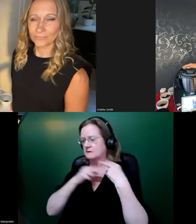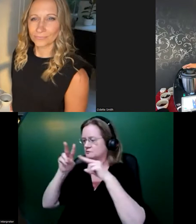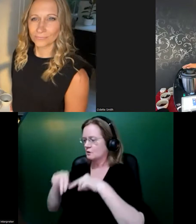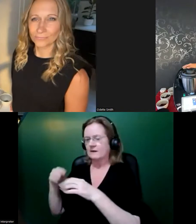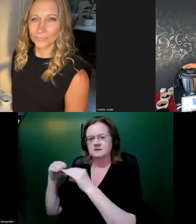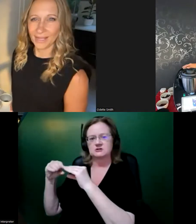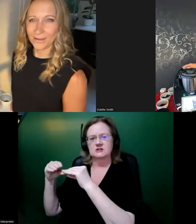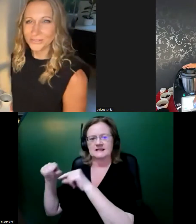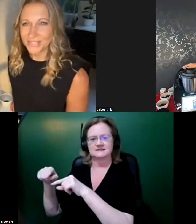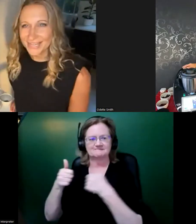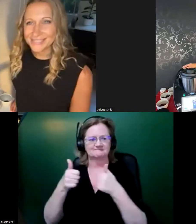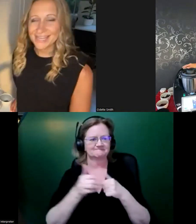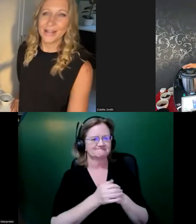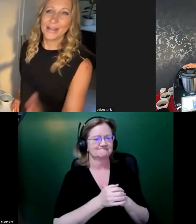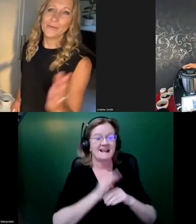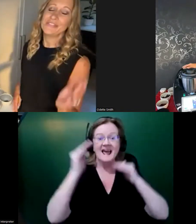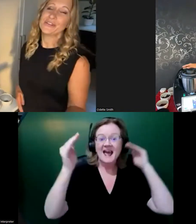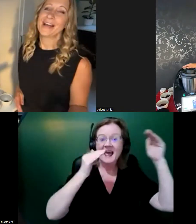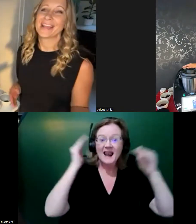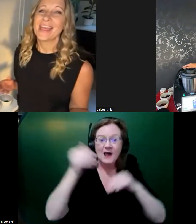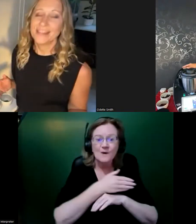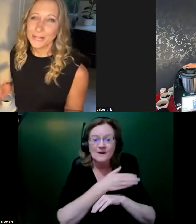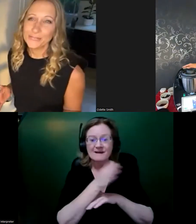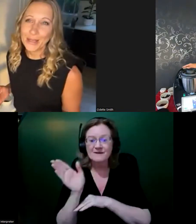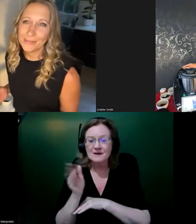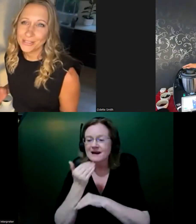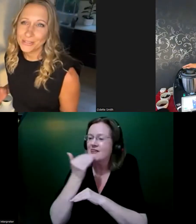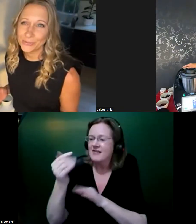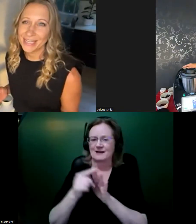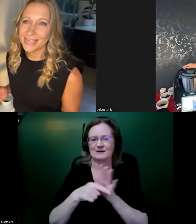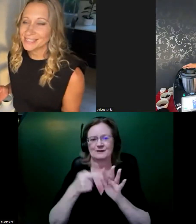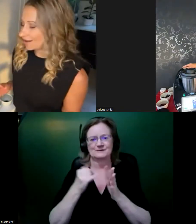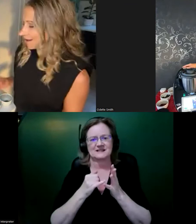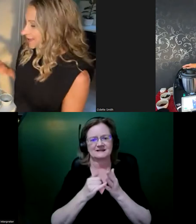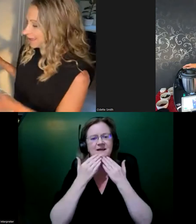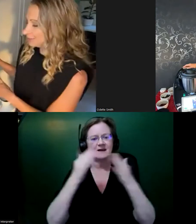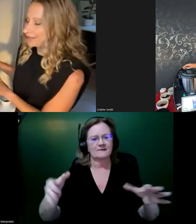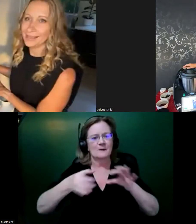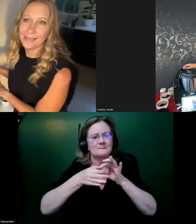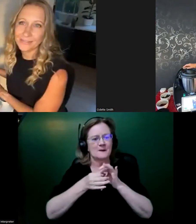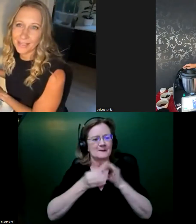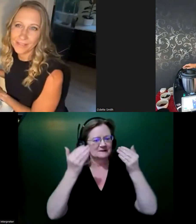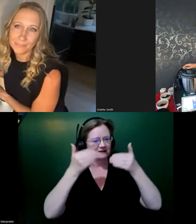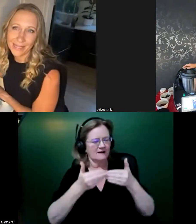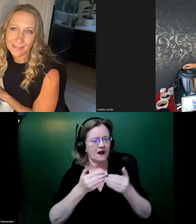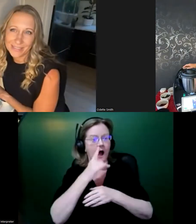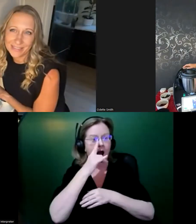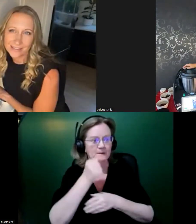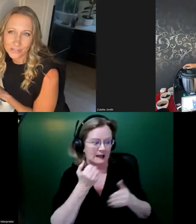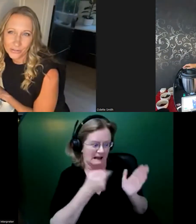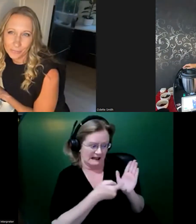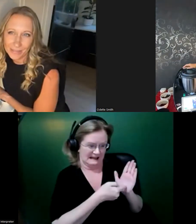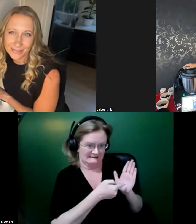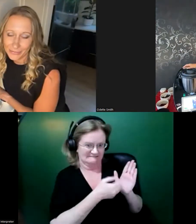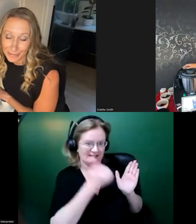both. Hello, Jess, and hello, everyone. Thank you for coming and joining us. I am lucky enough to have this black limited